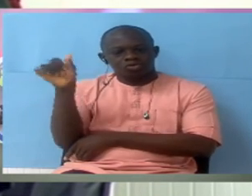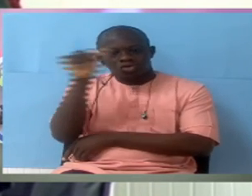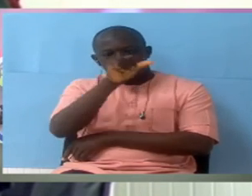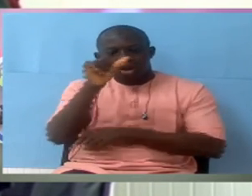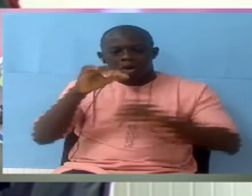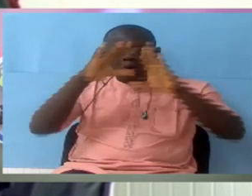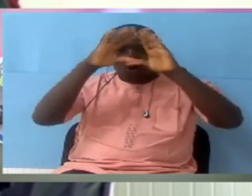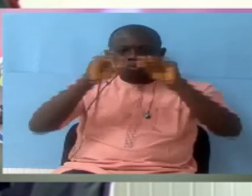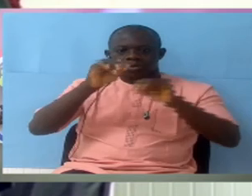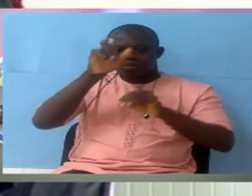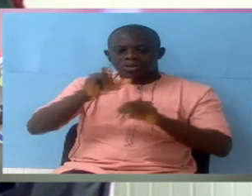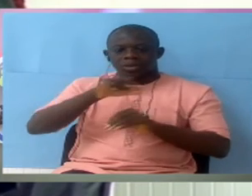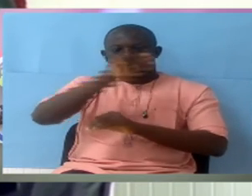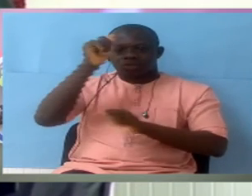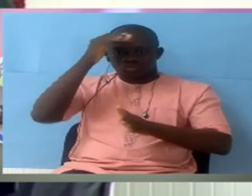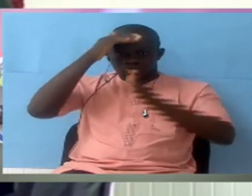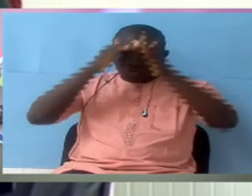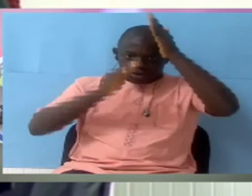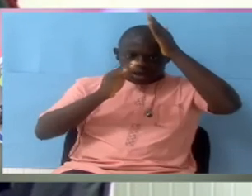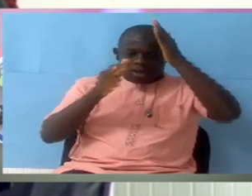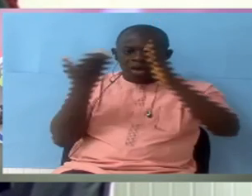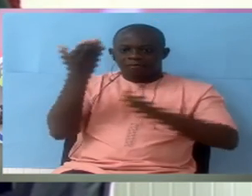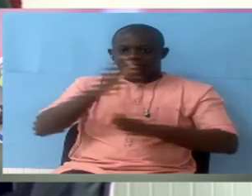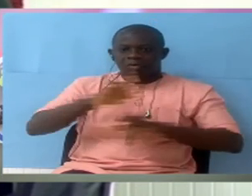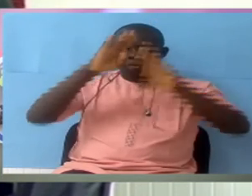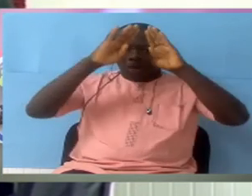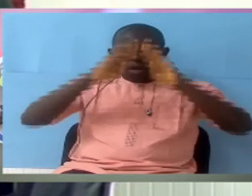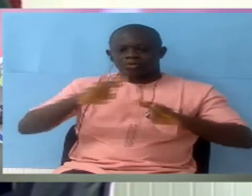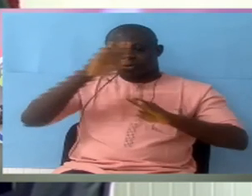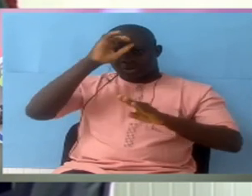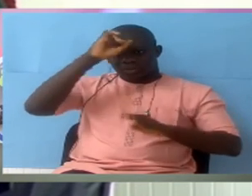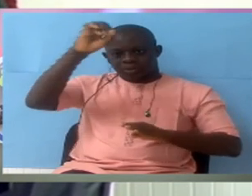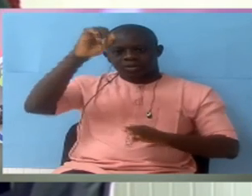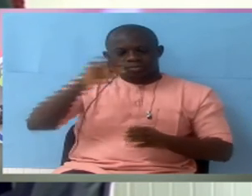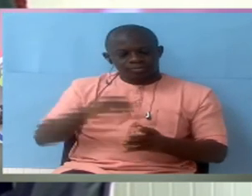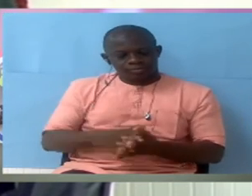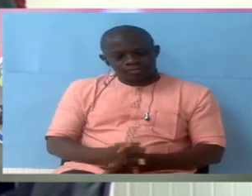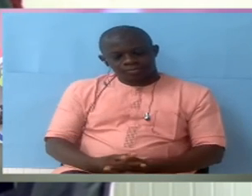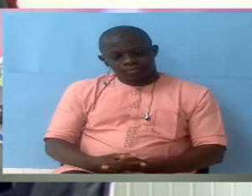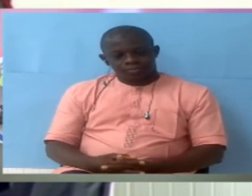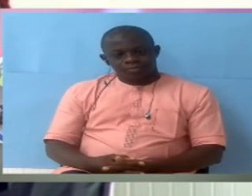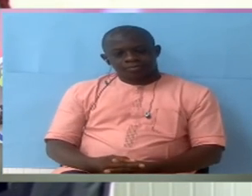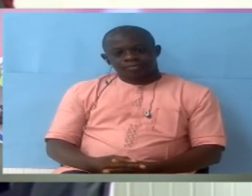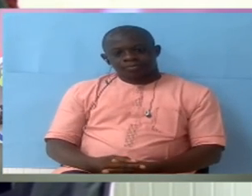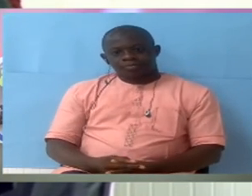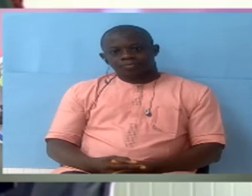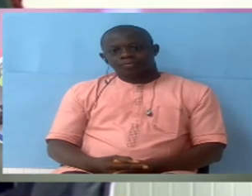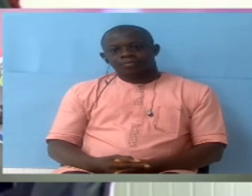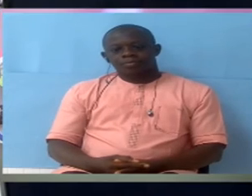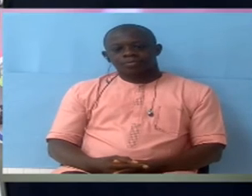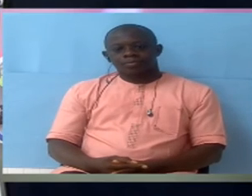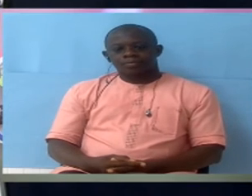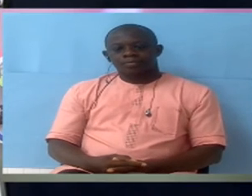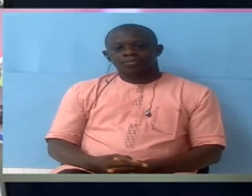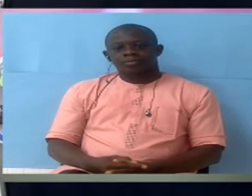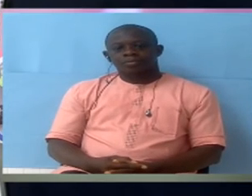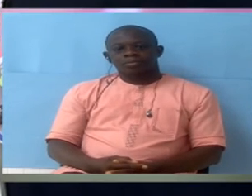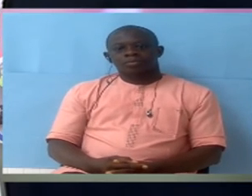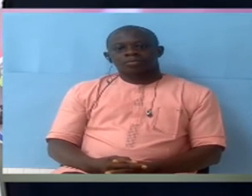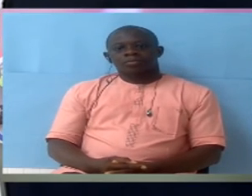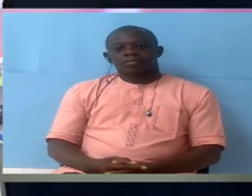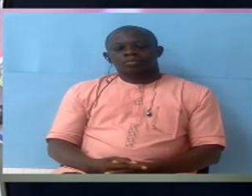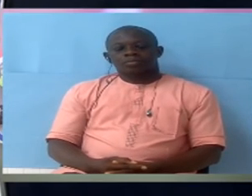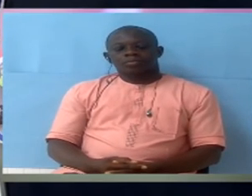officers and soldiers from State House. Ak ñeneen yo xamne ñu fa ak ay soldats yu bayiko State House. You mentioned